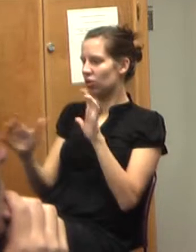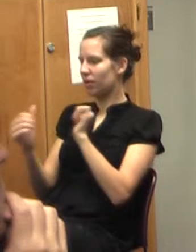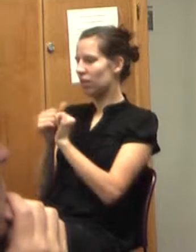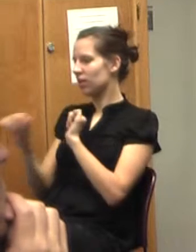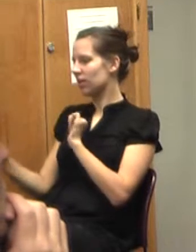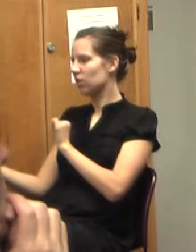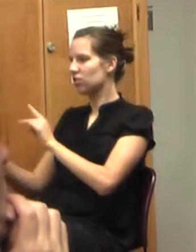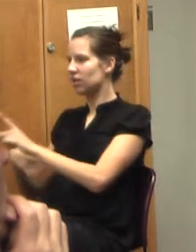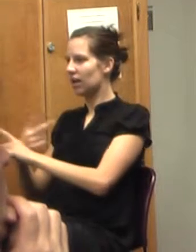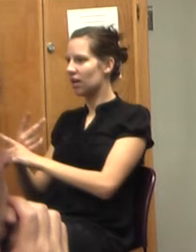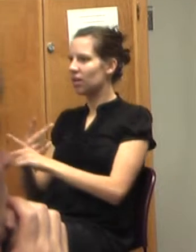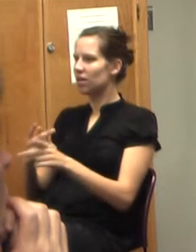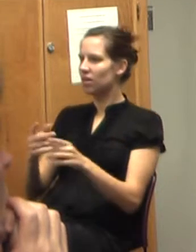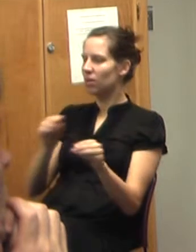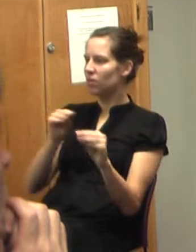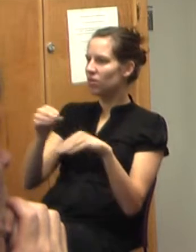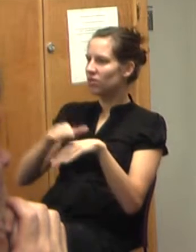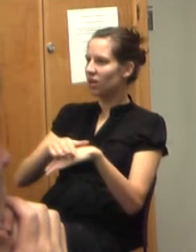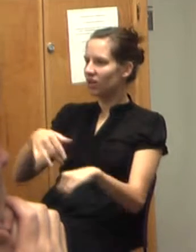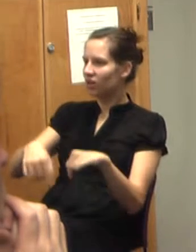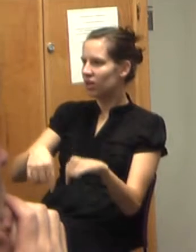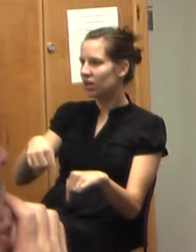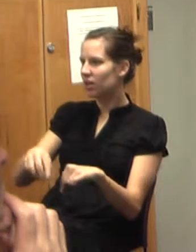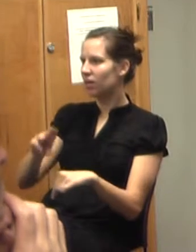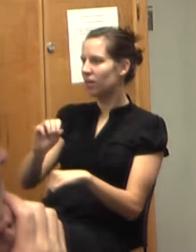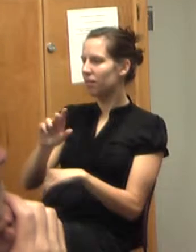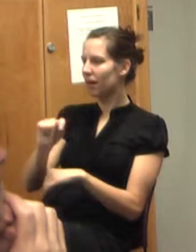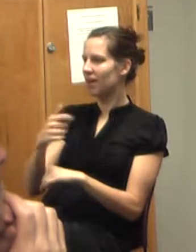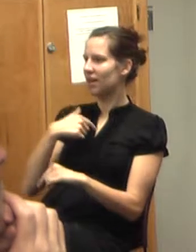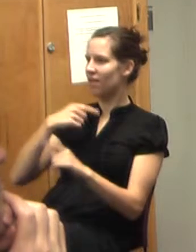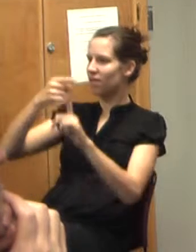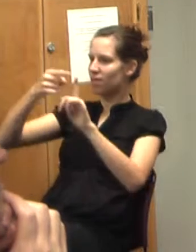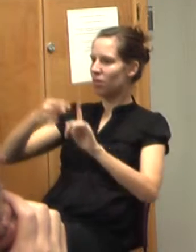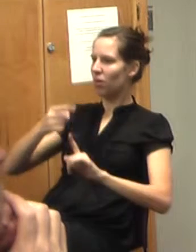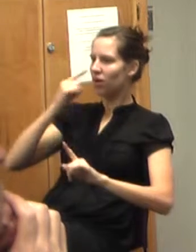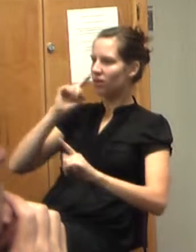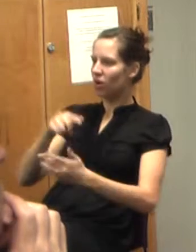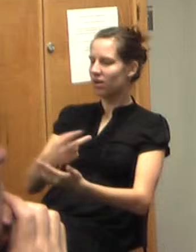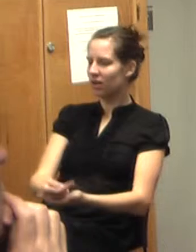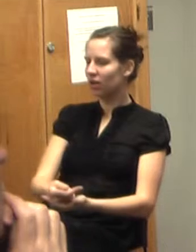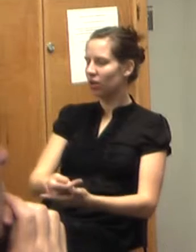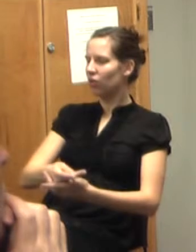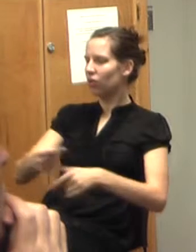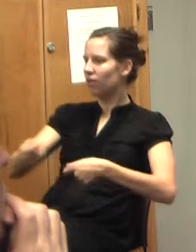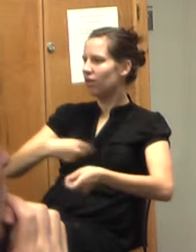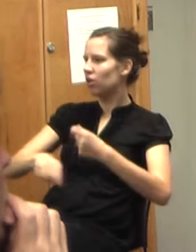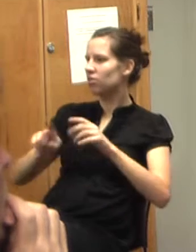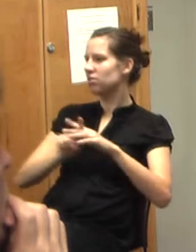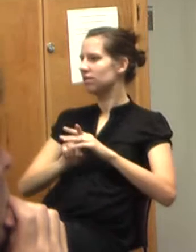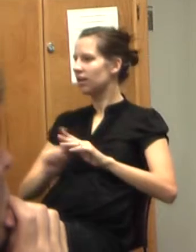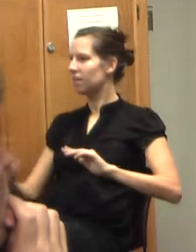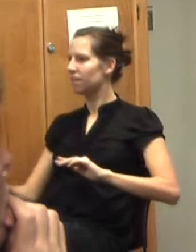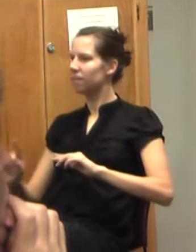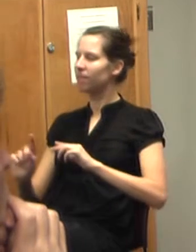to the other styles. There's moves on the feet and on the mat. You get points for takedowns, reverses,